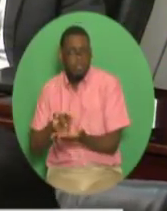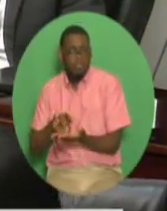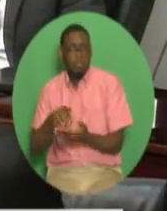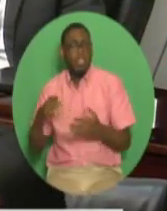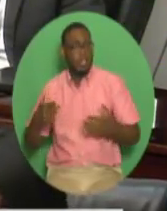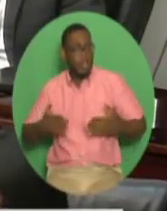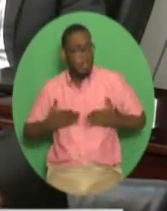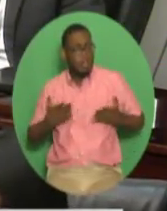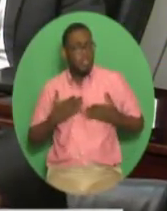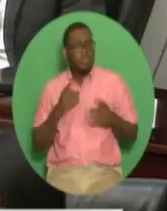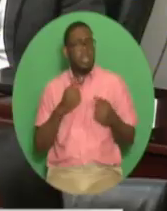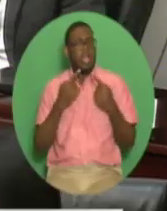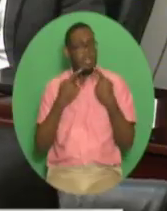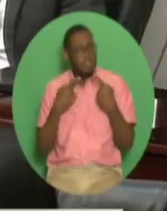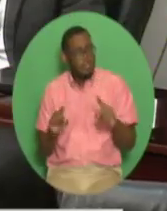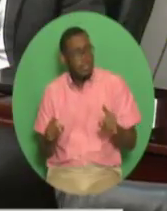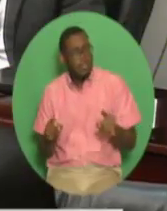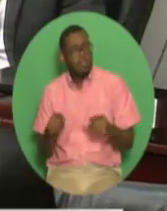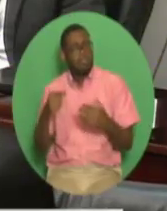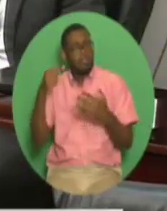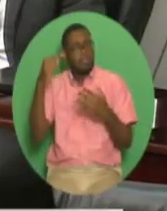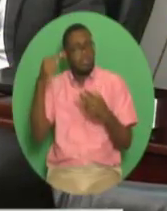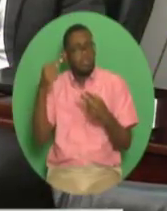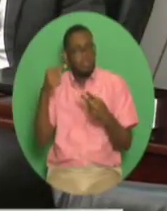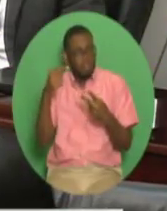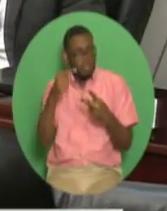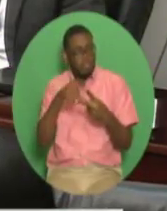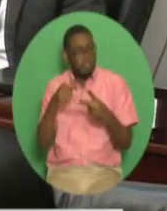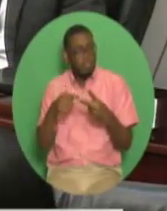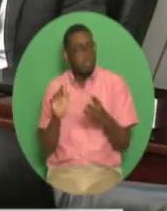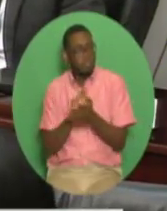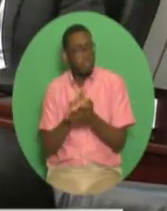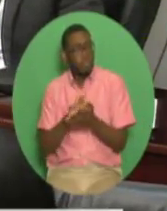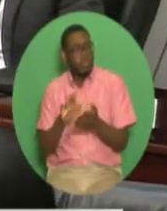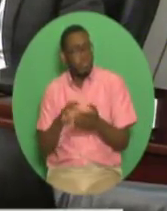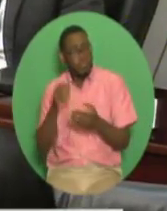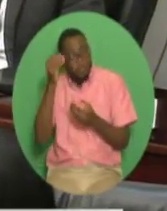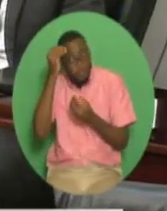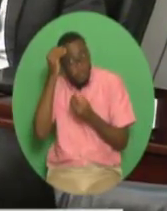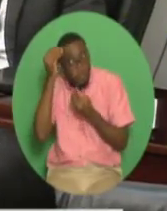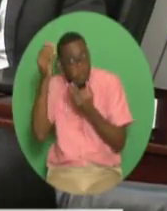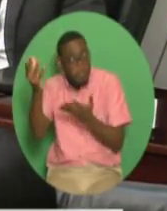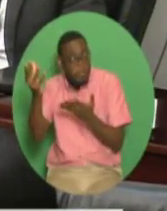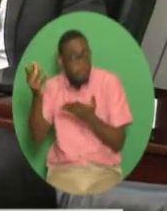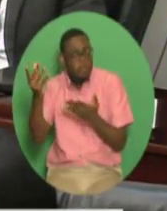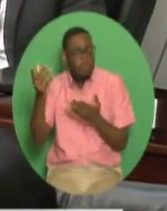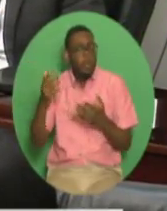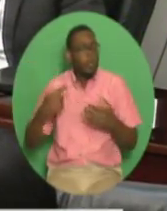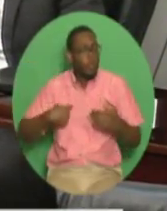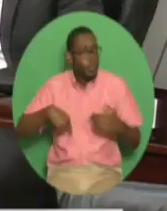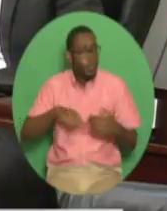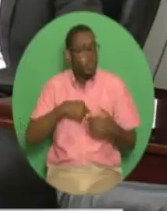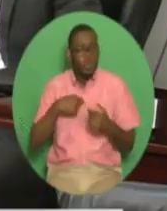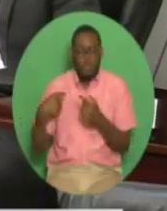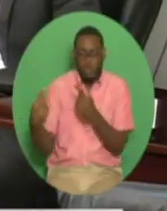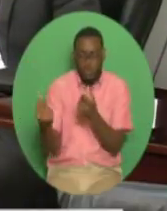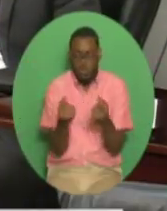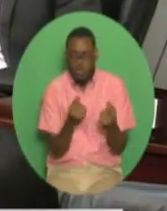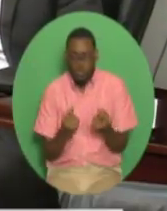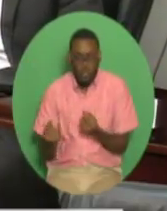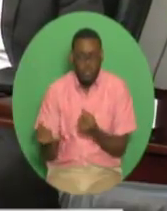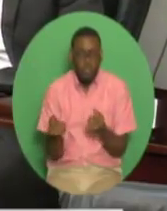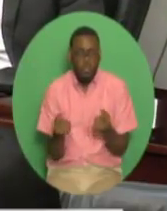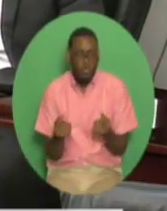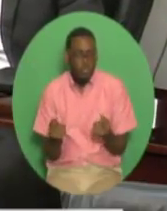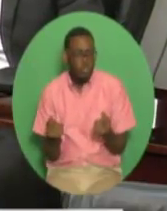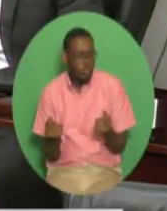to respond to his request and to let him know that we are doing everything possible to ensure, first of